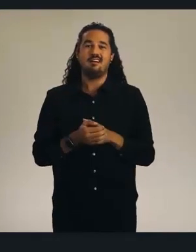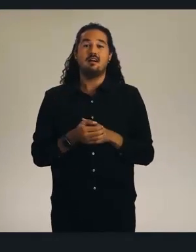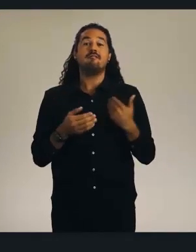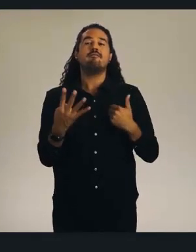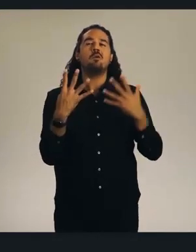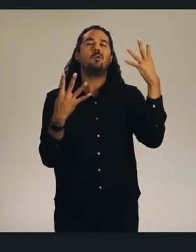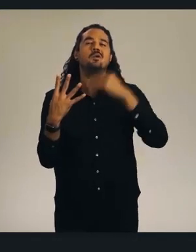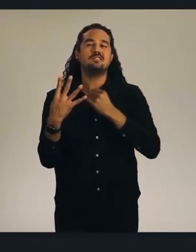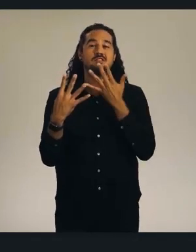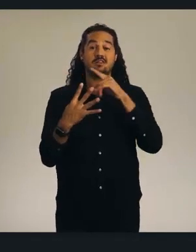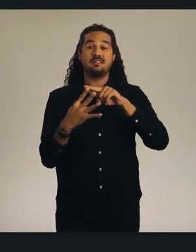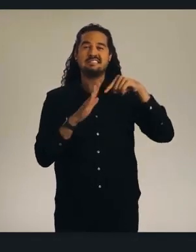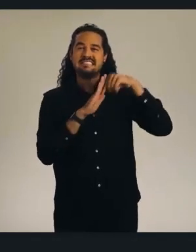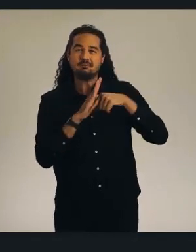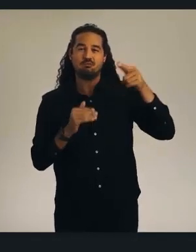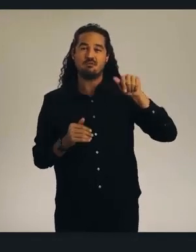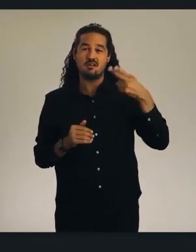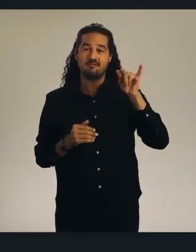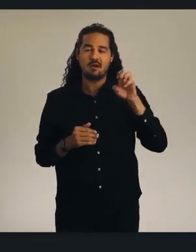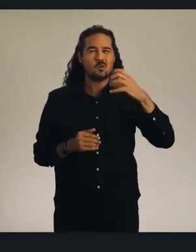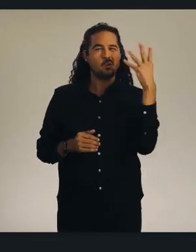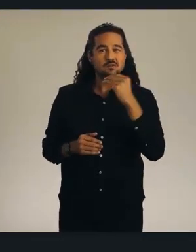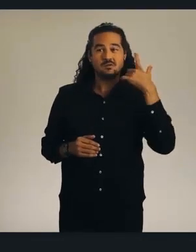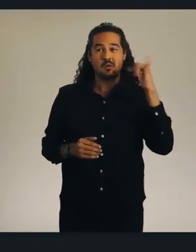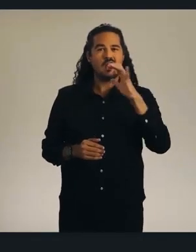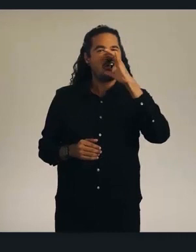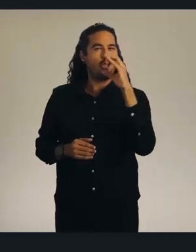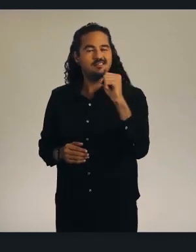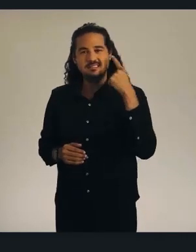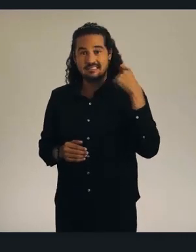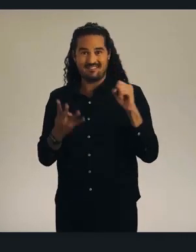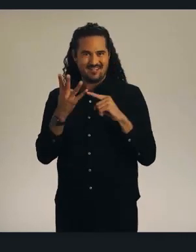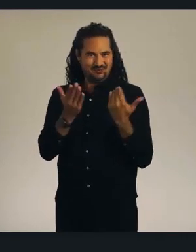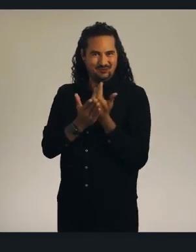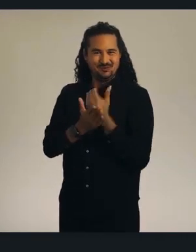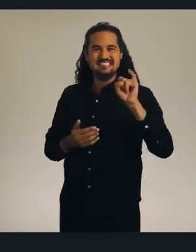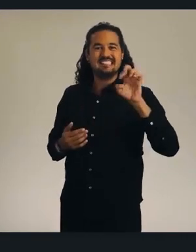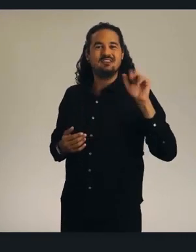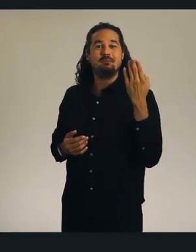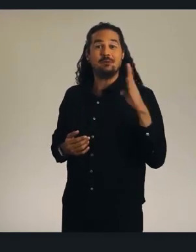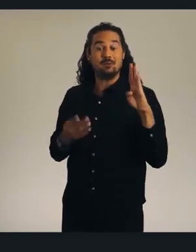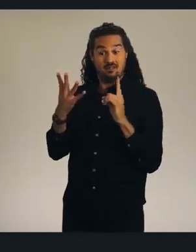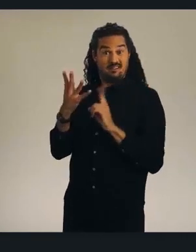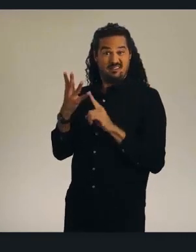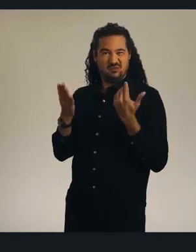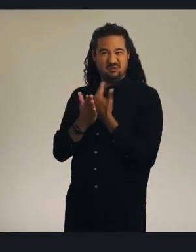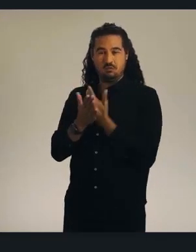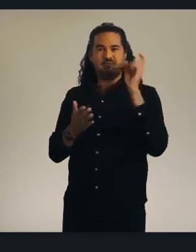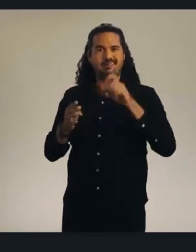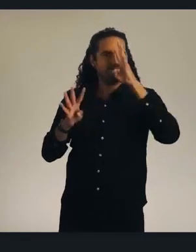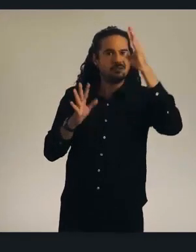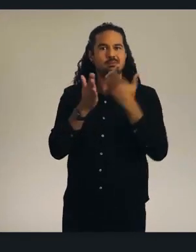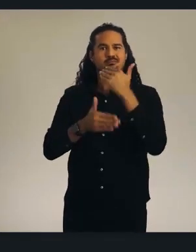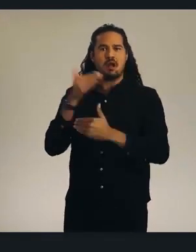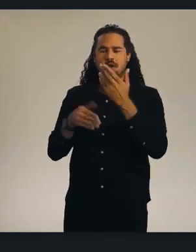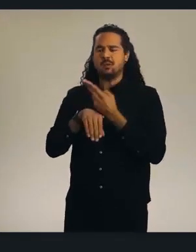graphite, gorgeous gold, beautiful silver, and this all-new Sierra Blue. The Sierra Blue required an entirely new process using multiple layers of nanometer-scale metallic ceramics